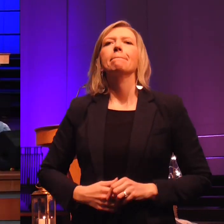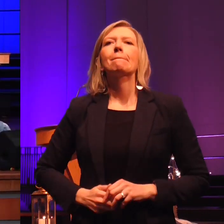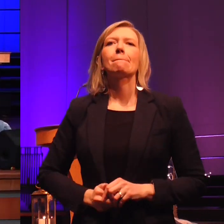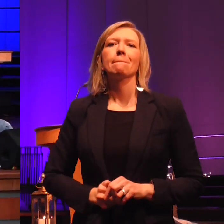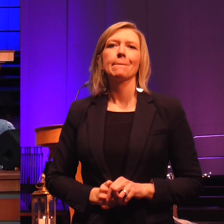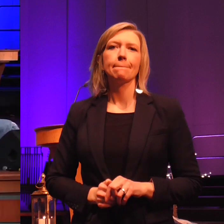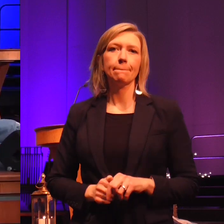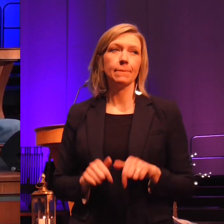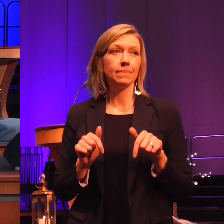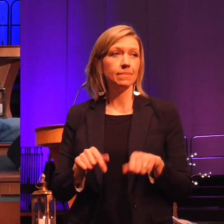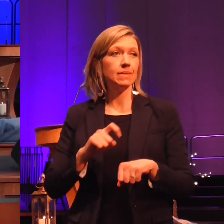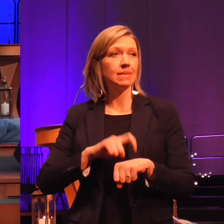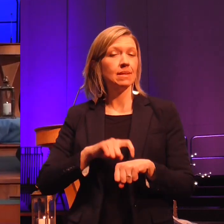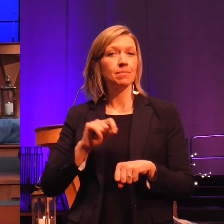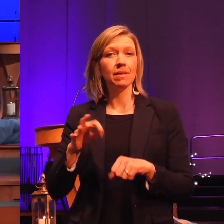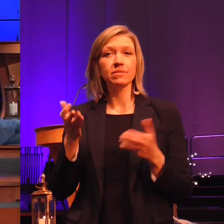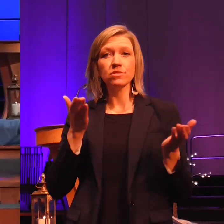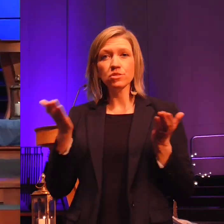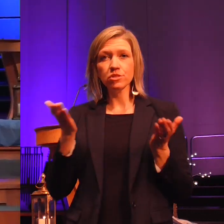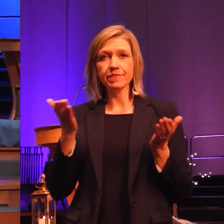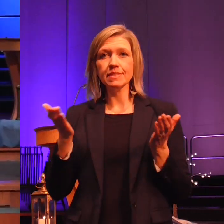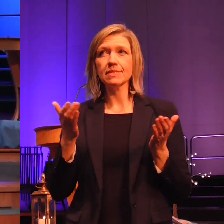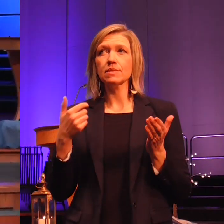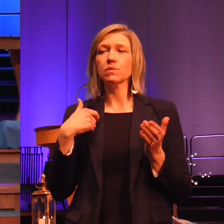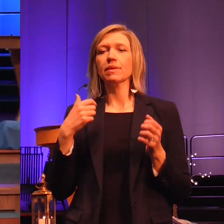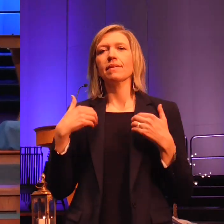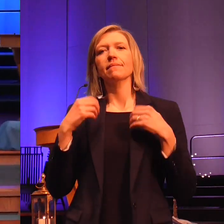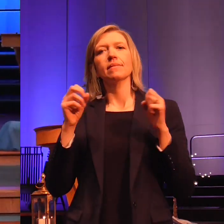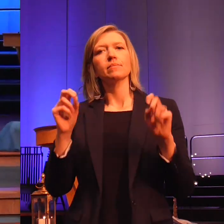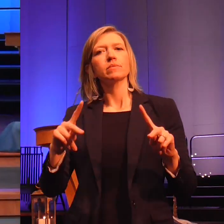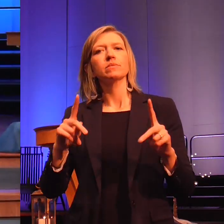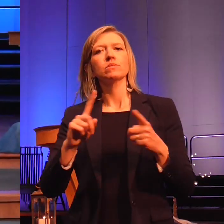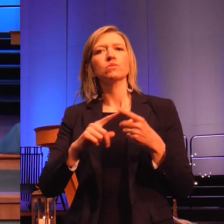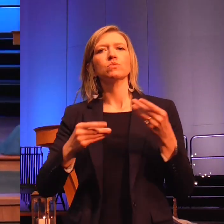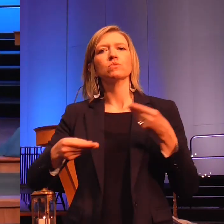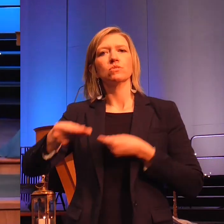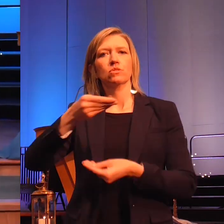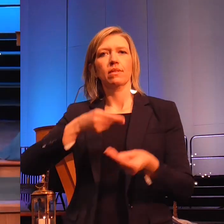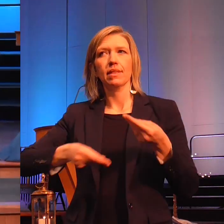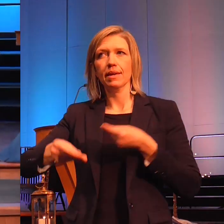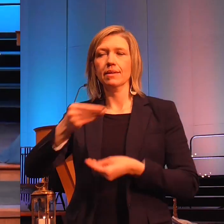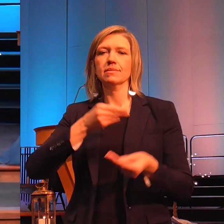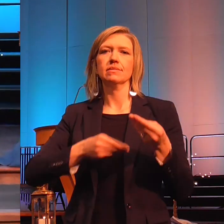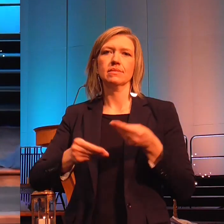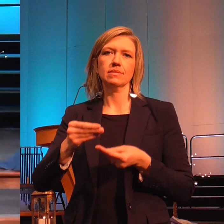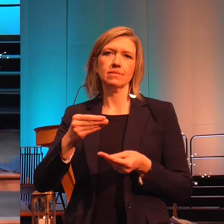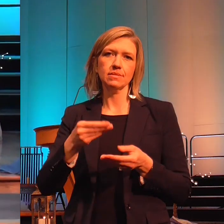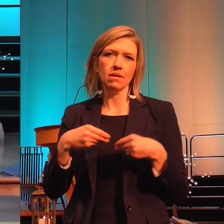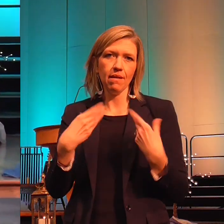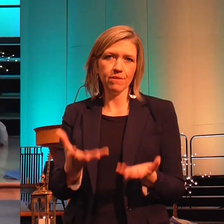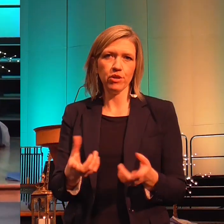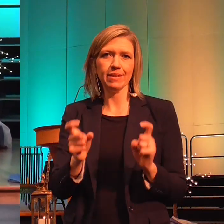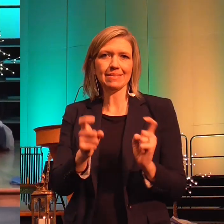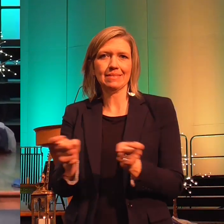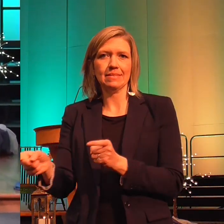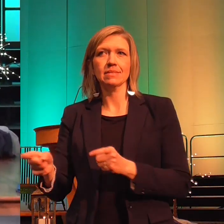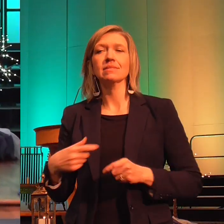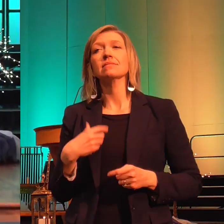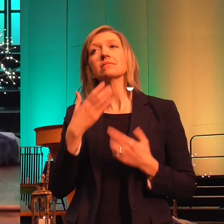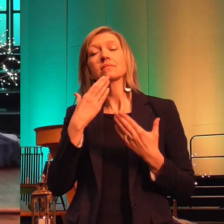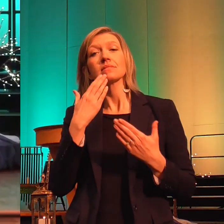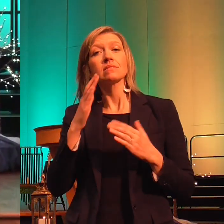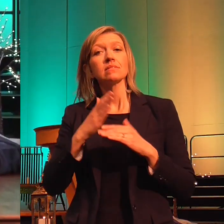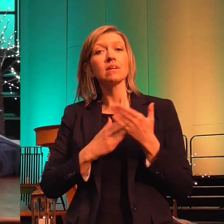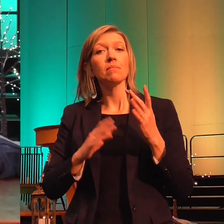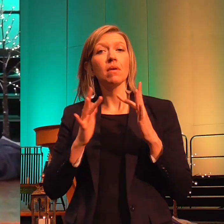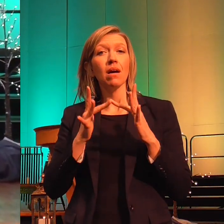Well, this is the time in our service where we get an opportunity to circulate through tithes and offerings. I want to give thanks for some of our online viewers. We currently